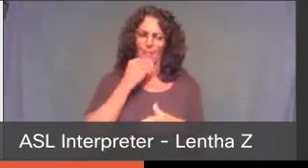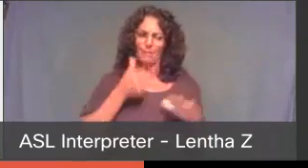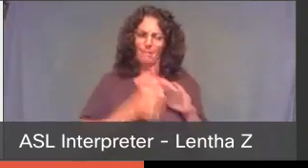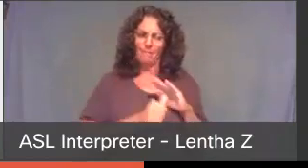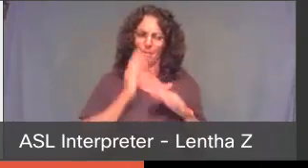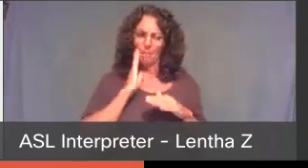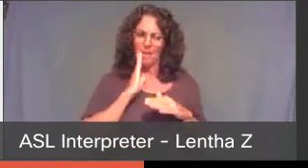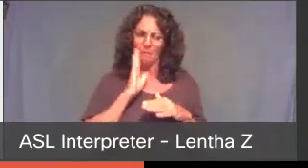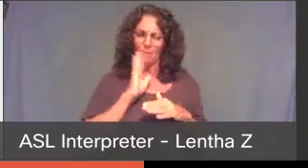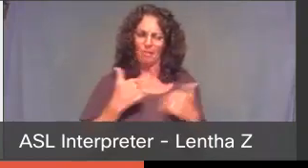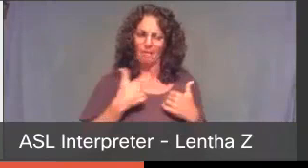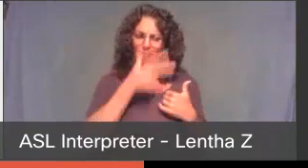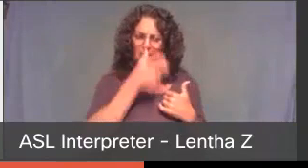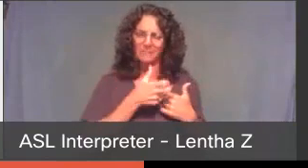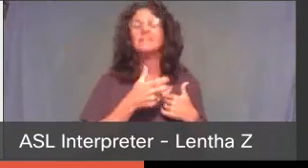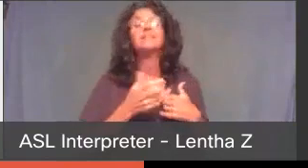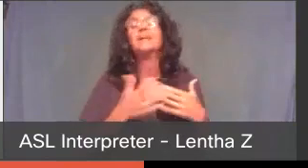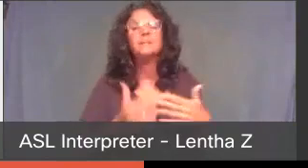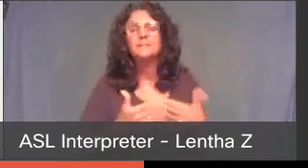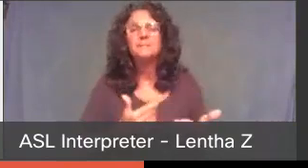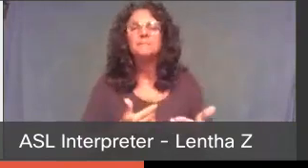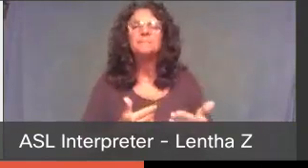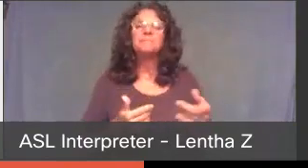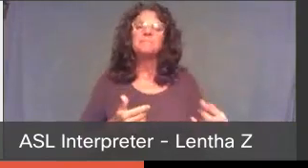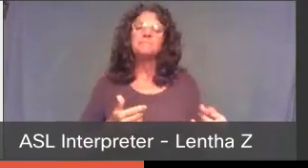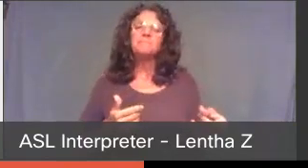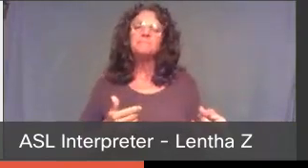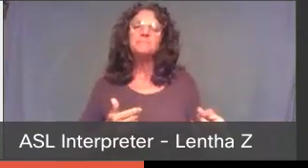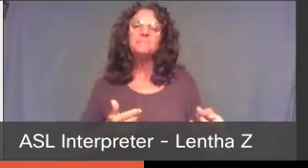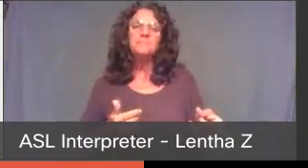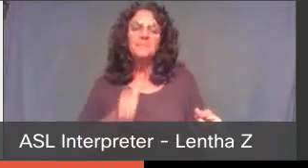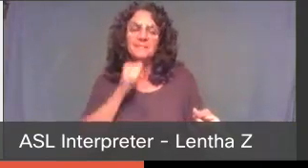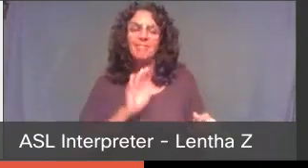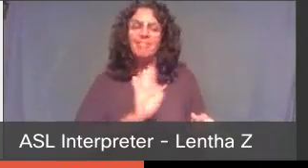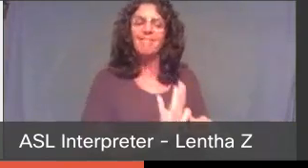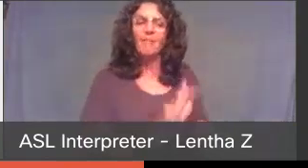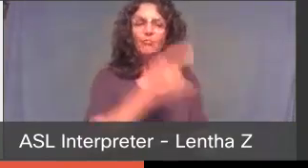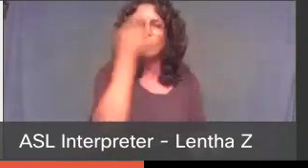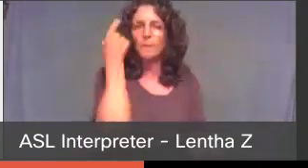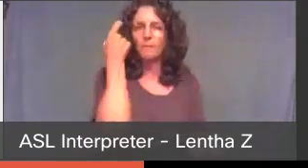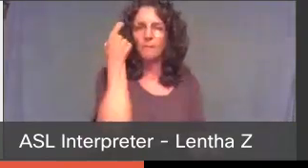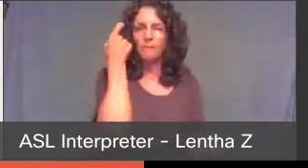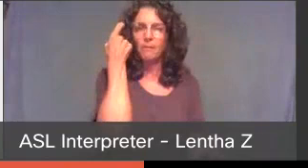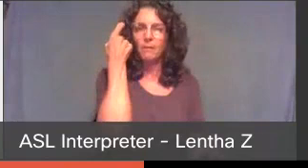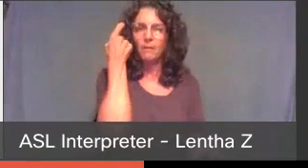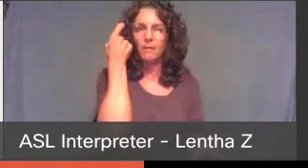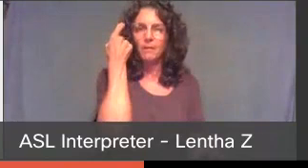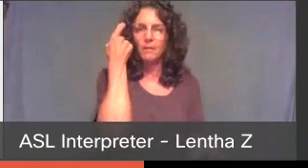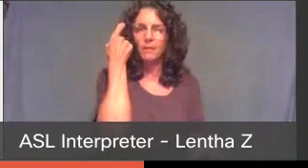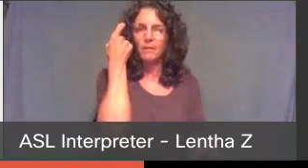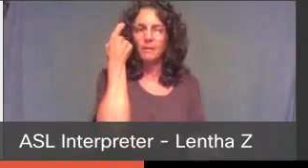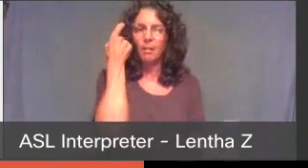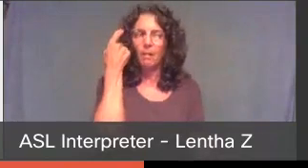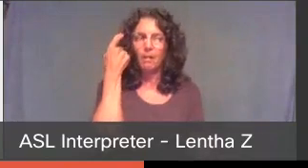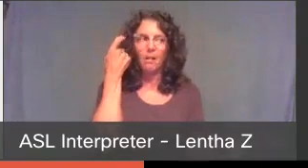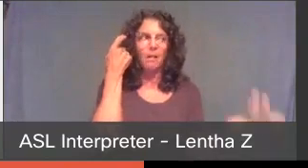secondary issues to that. But it's not their own trauma that they are manifesting the symptoms to. It's